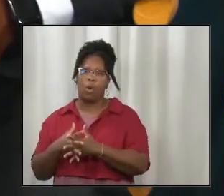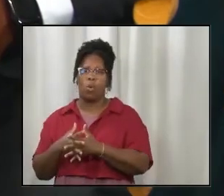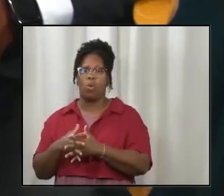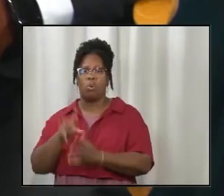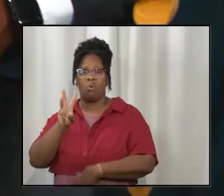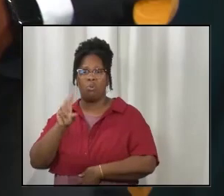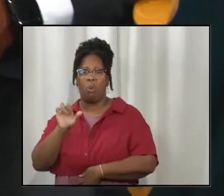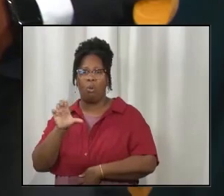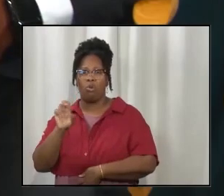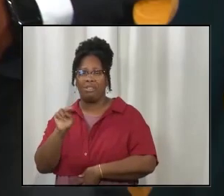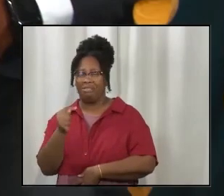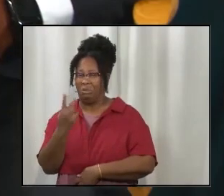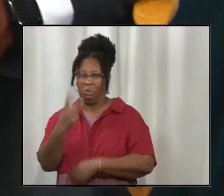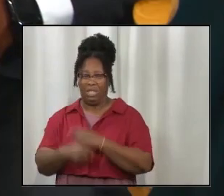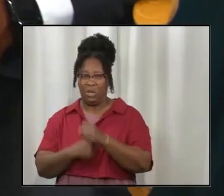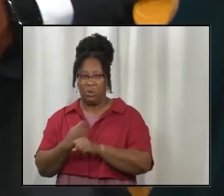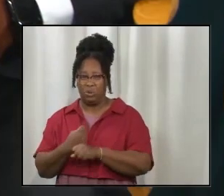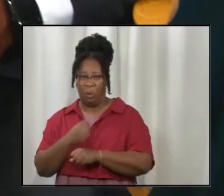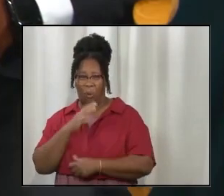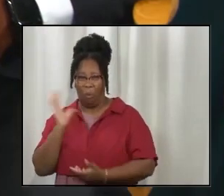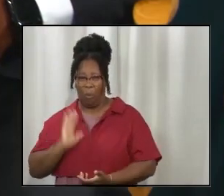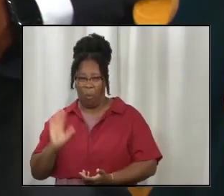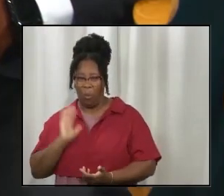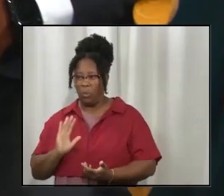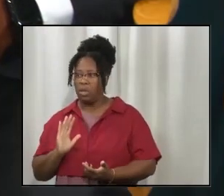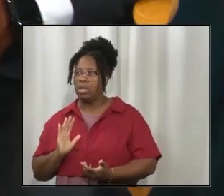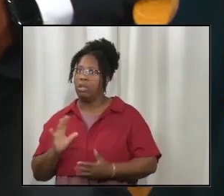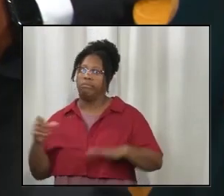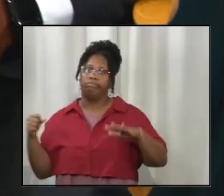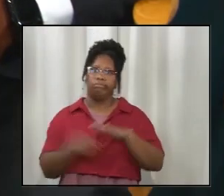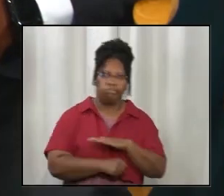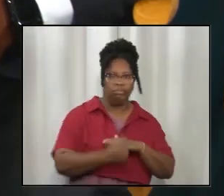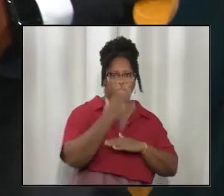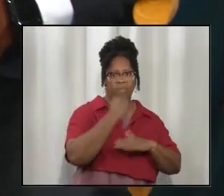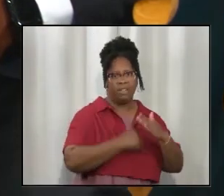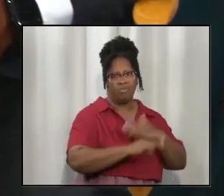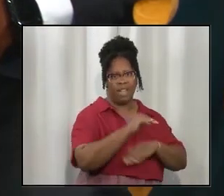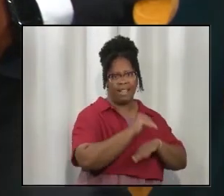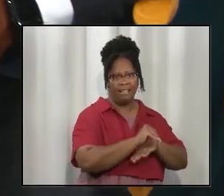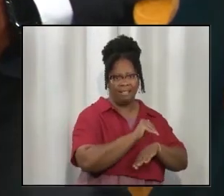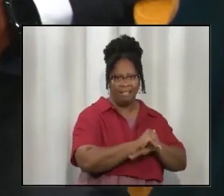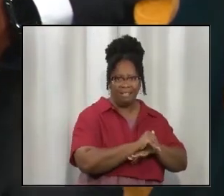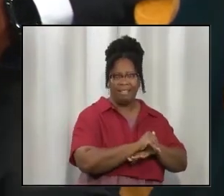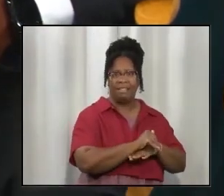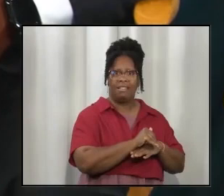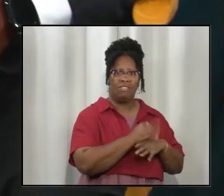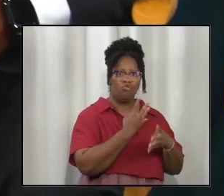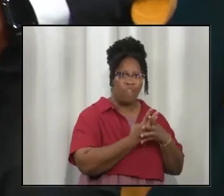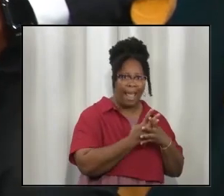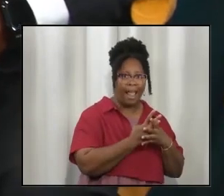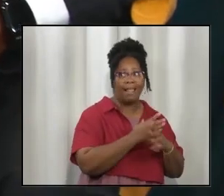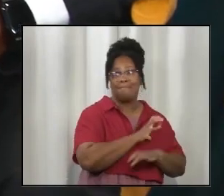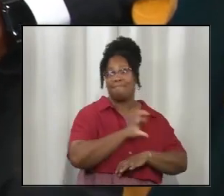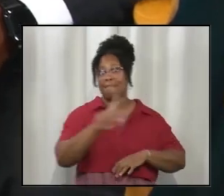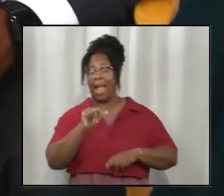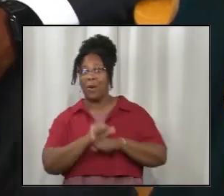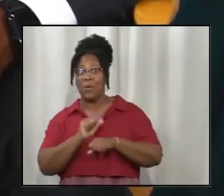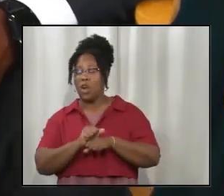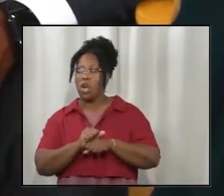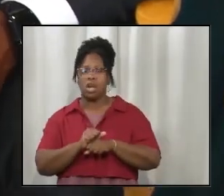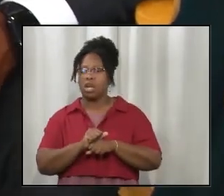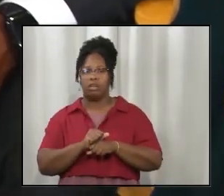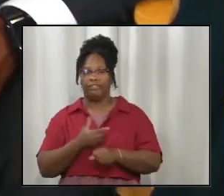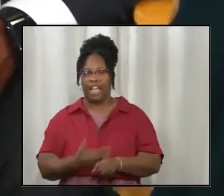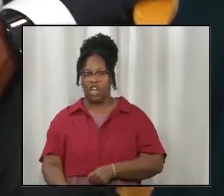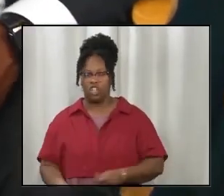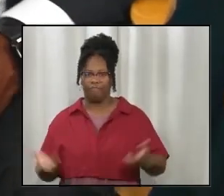night in jail. When they come out, they've lost their job. So we've really turned someone back in time. Right. To make it a situation that was doing very,